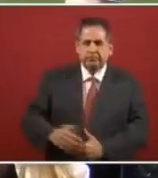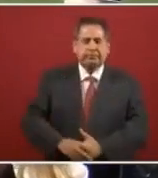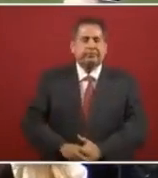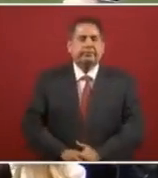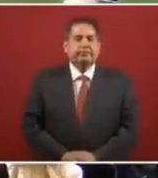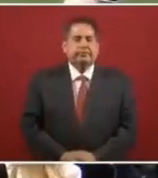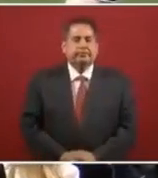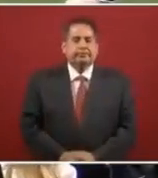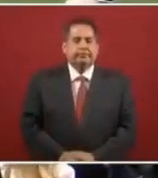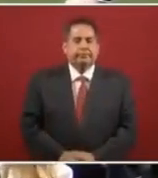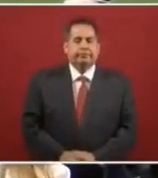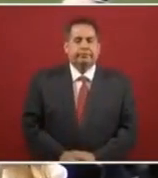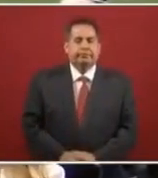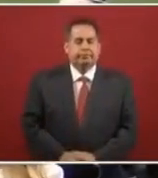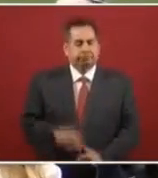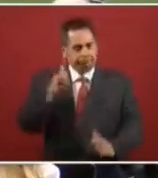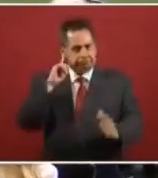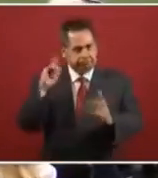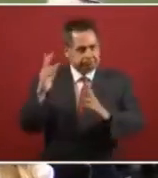Obrador